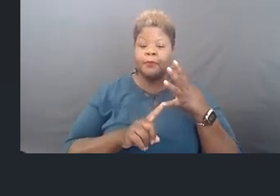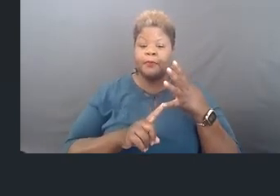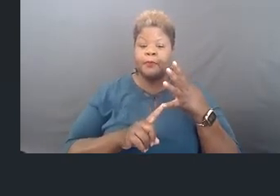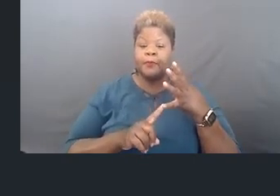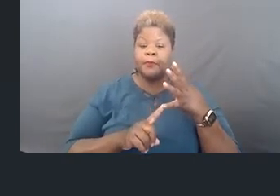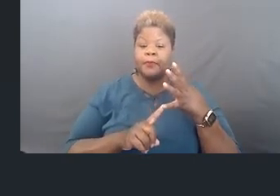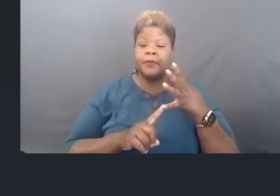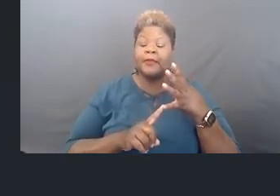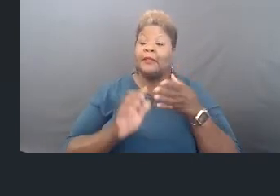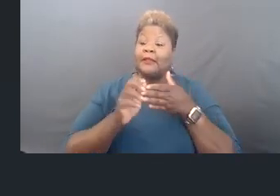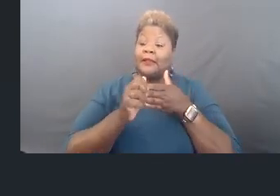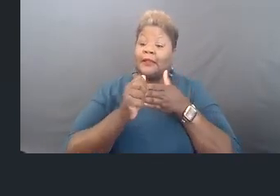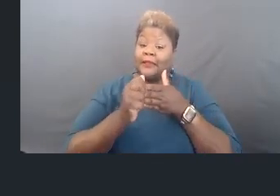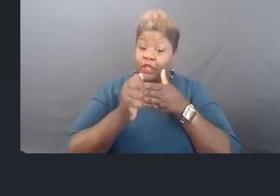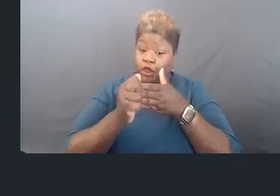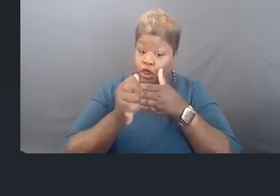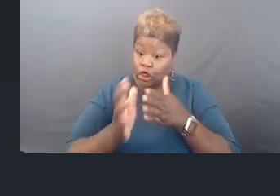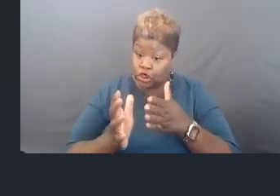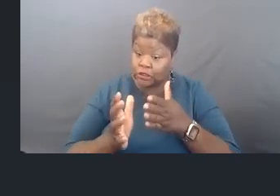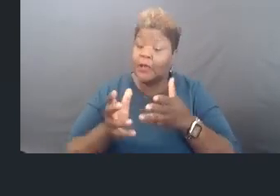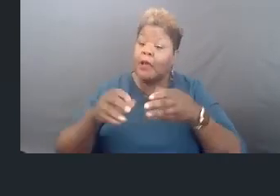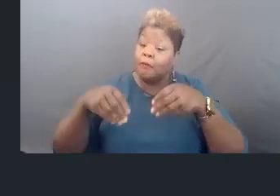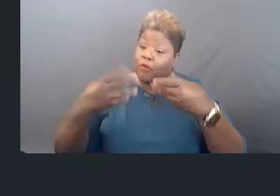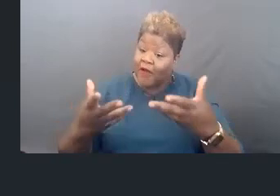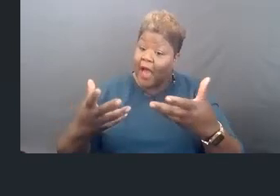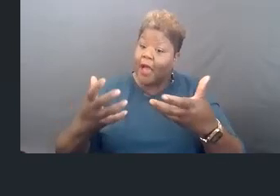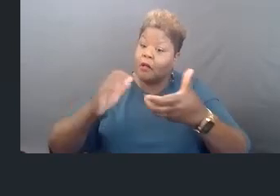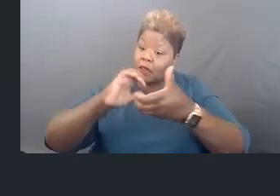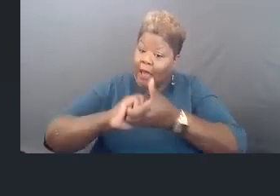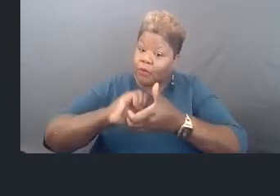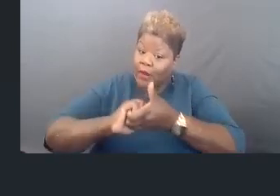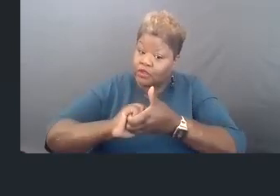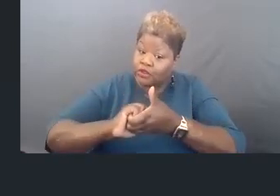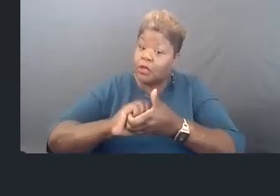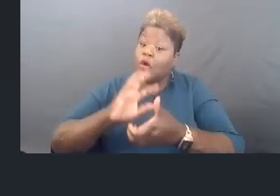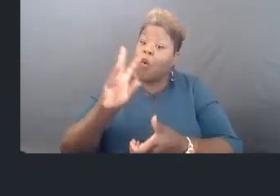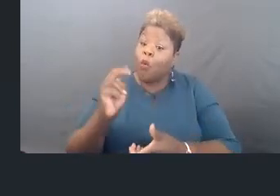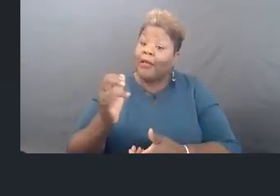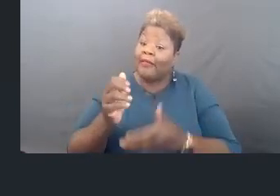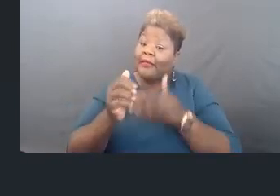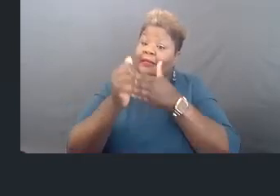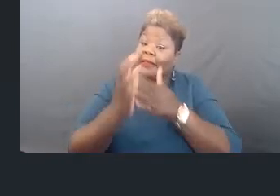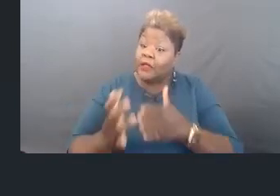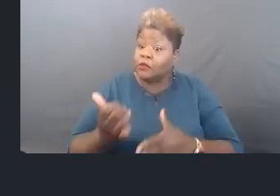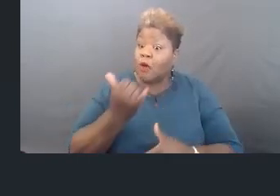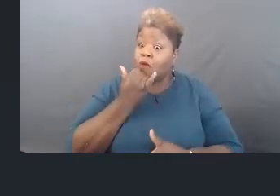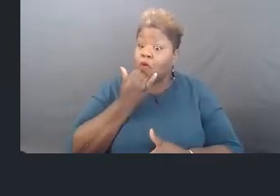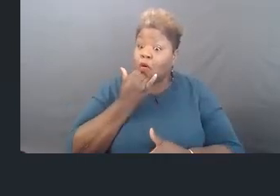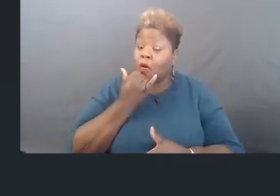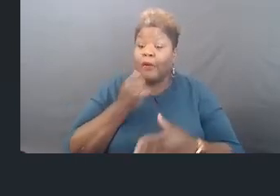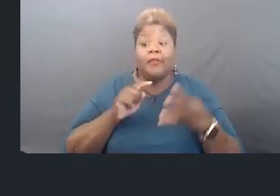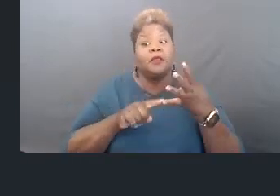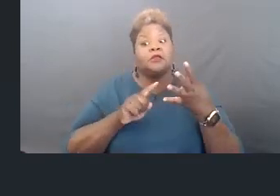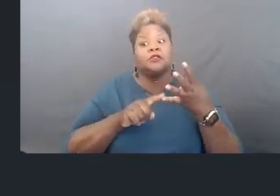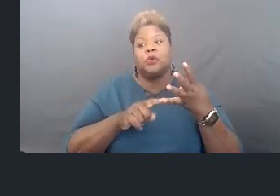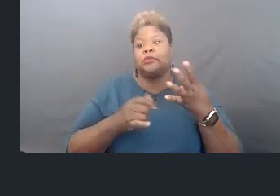make sure leaders give collaborators the space to correct them when leaders are wrong. This is another pitfall that I see in a lot of social justice movements, is